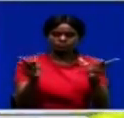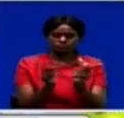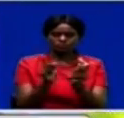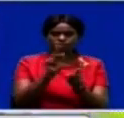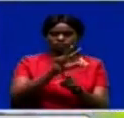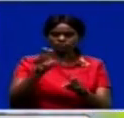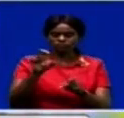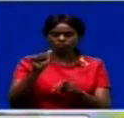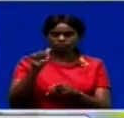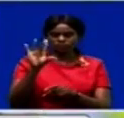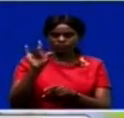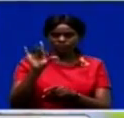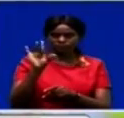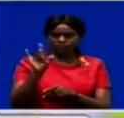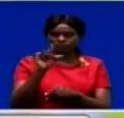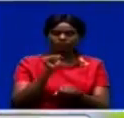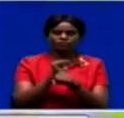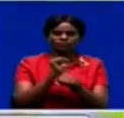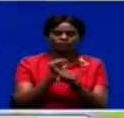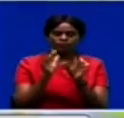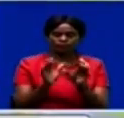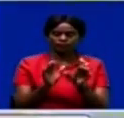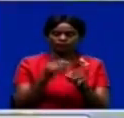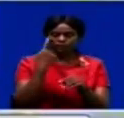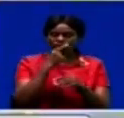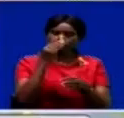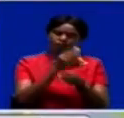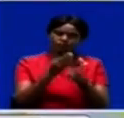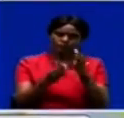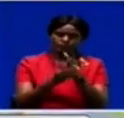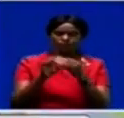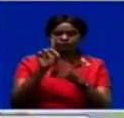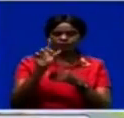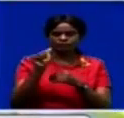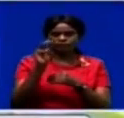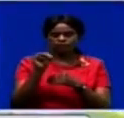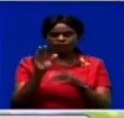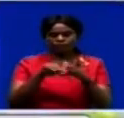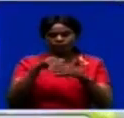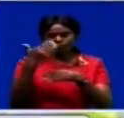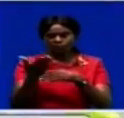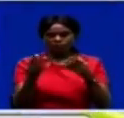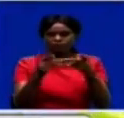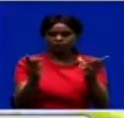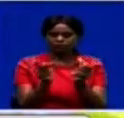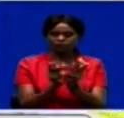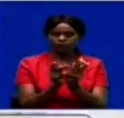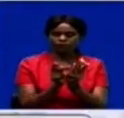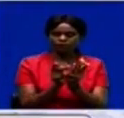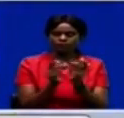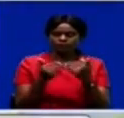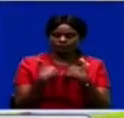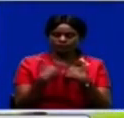over 380 employees building this dam. And for the both pump station and the pipelines, we have over